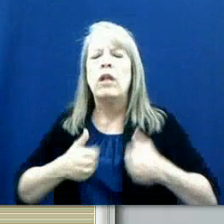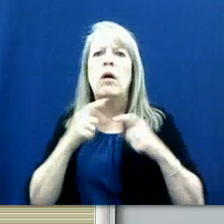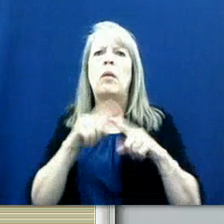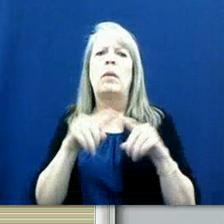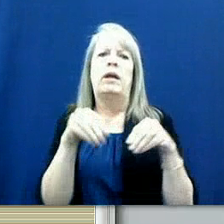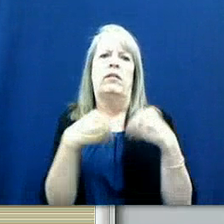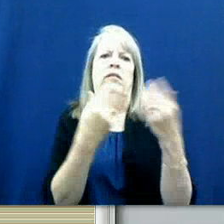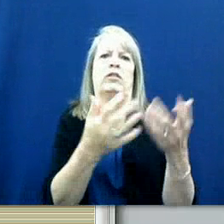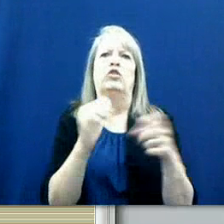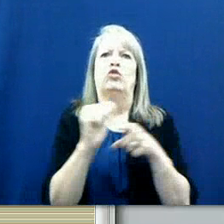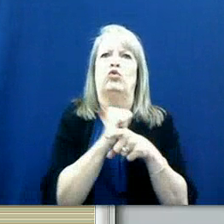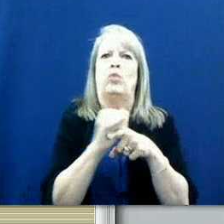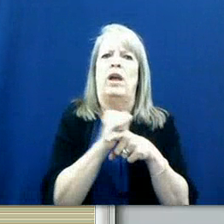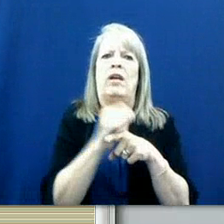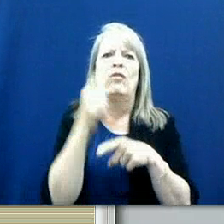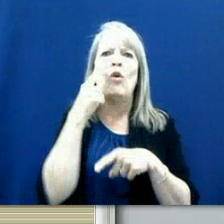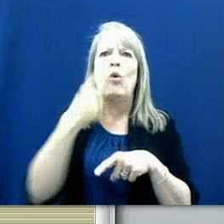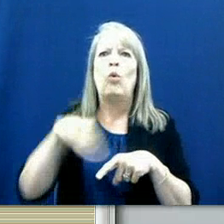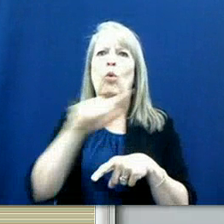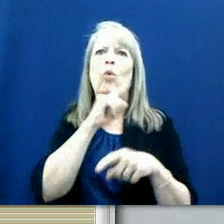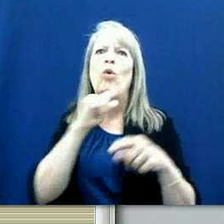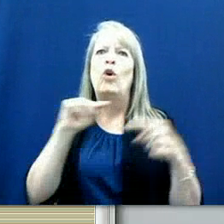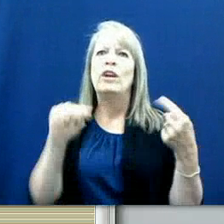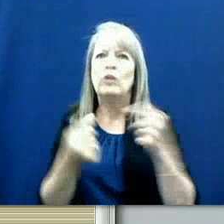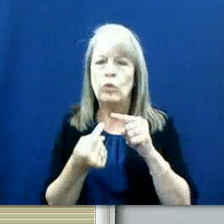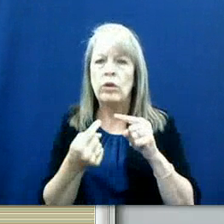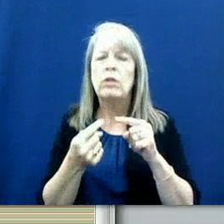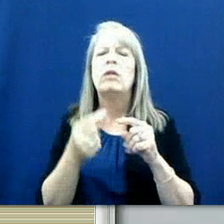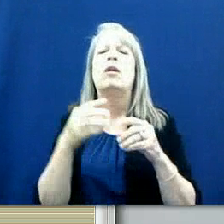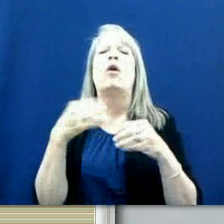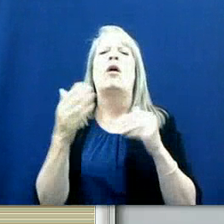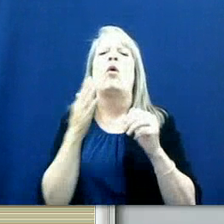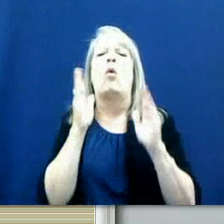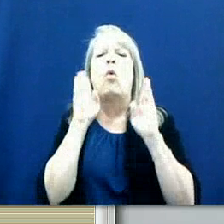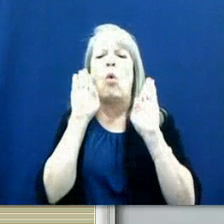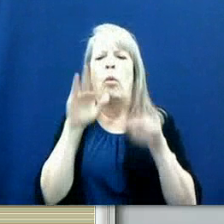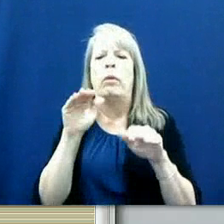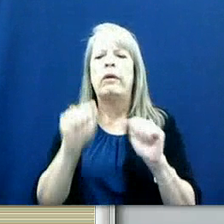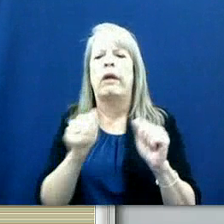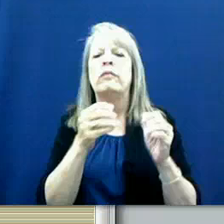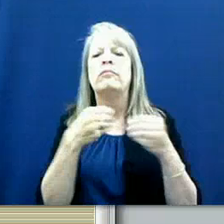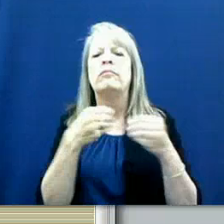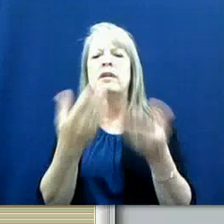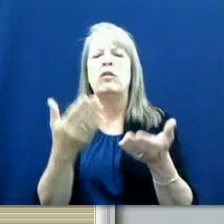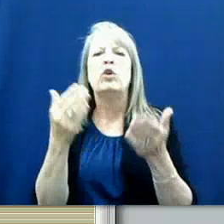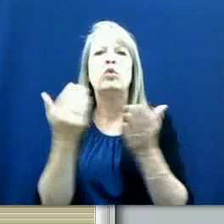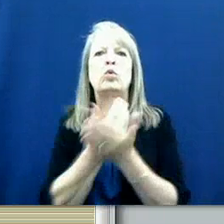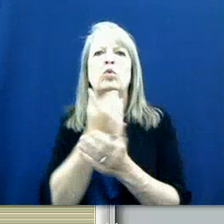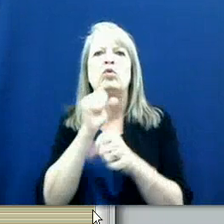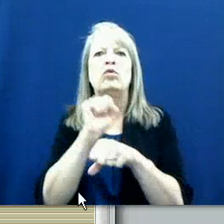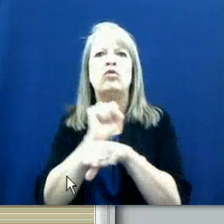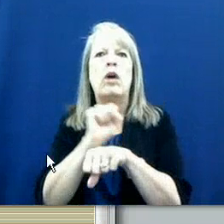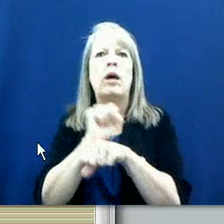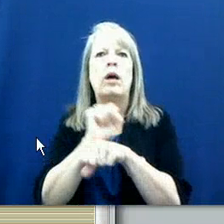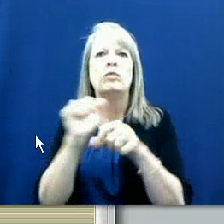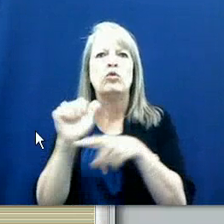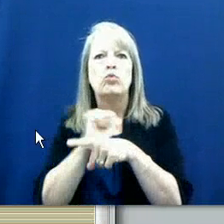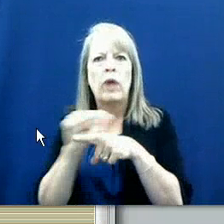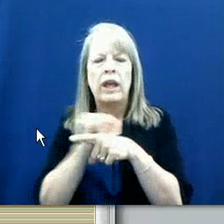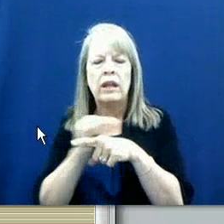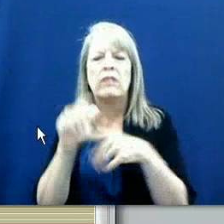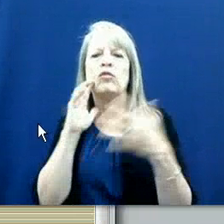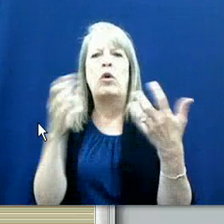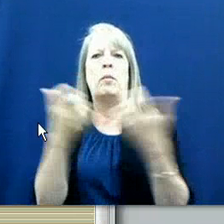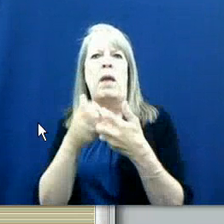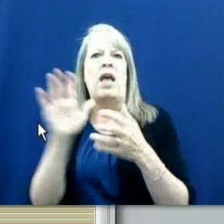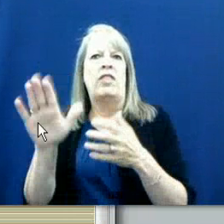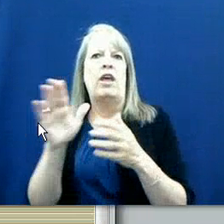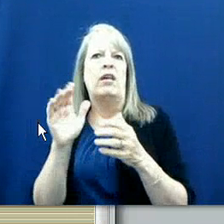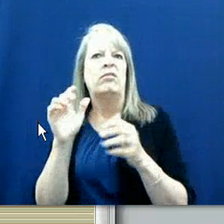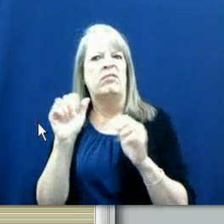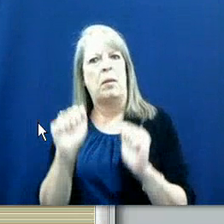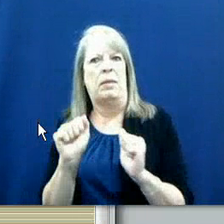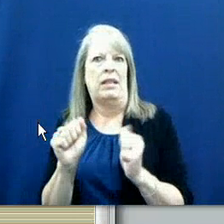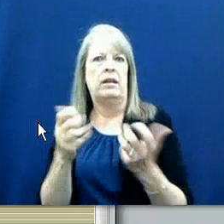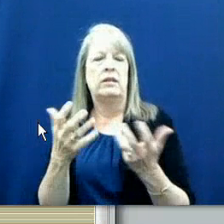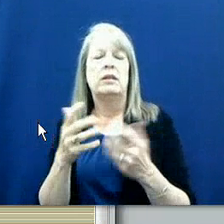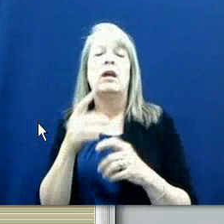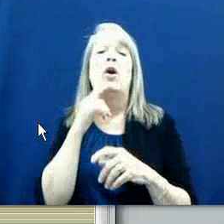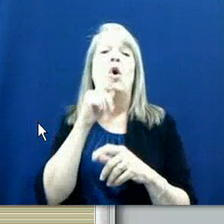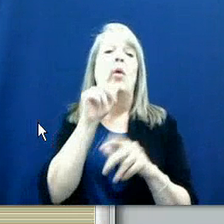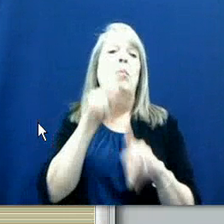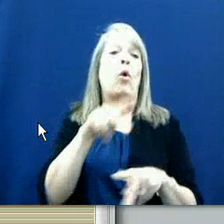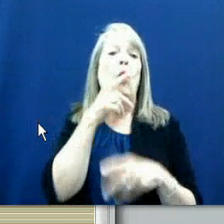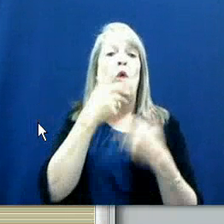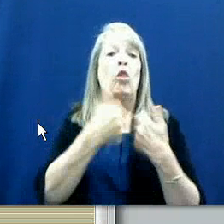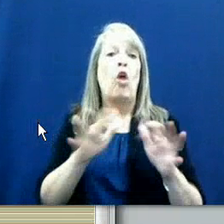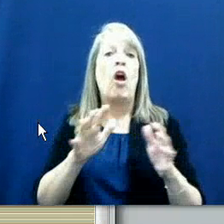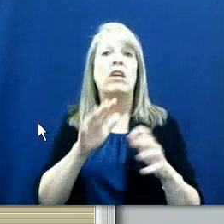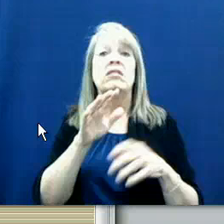injured veterans as preparation for new jobs matching their new abilities. A farmer who lost a leg fighting in France might